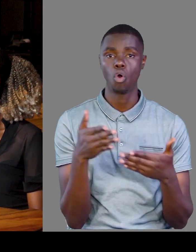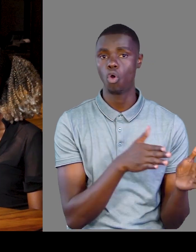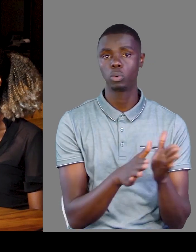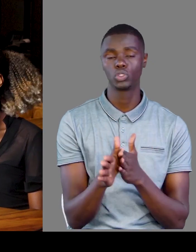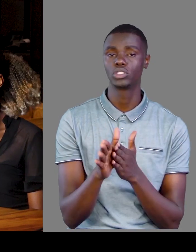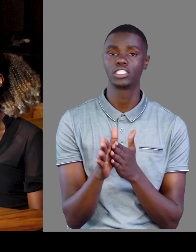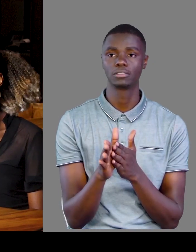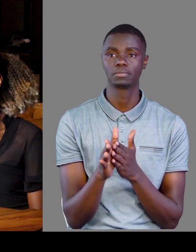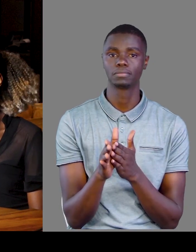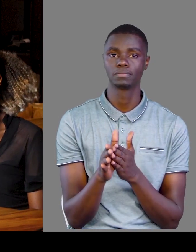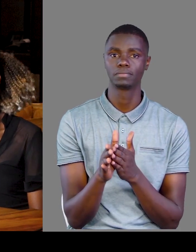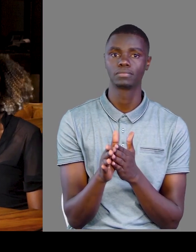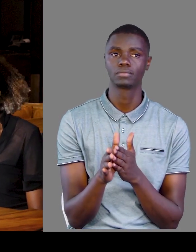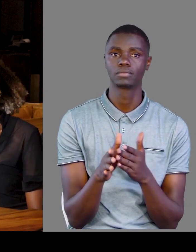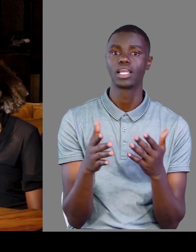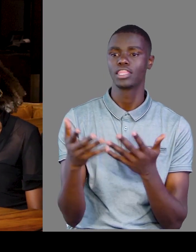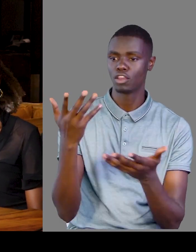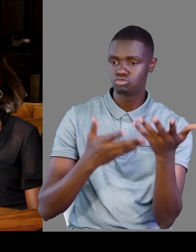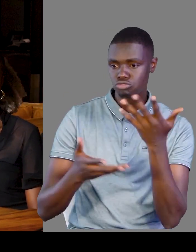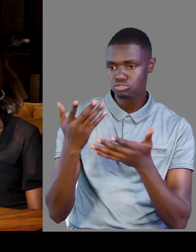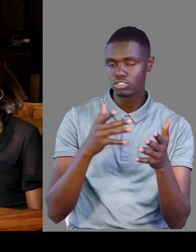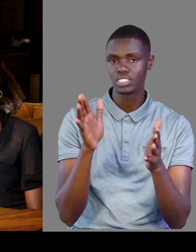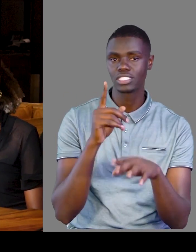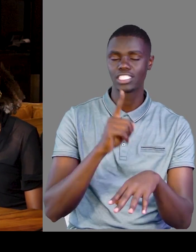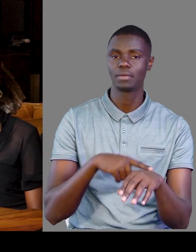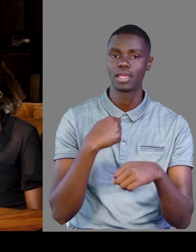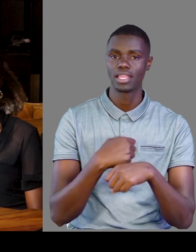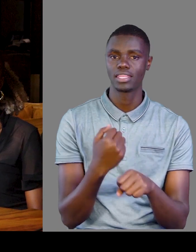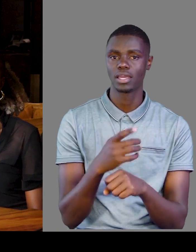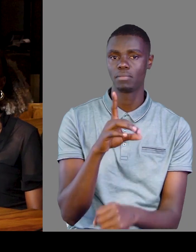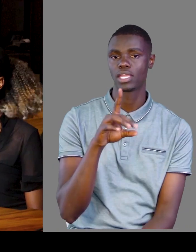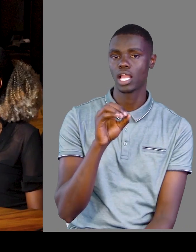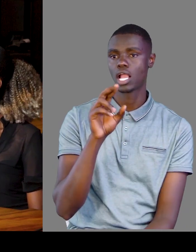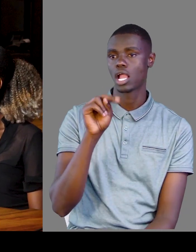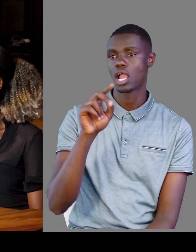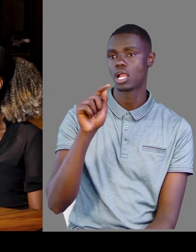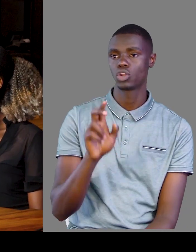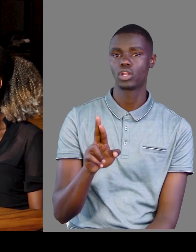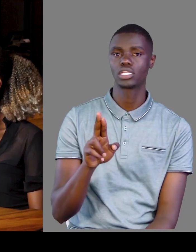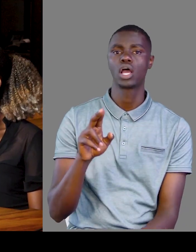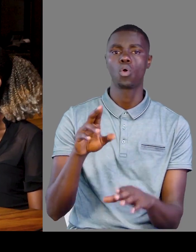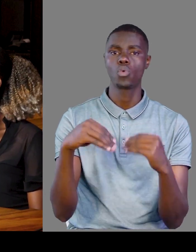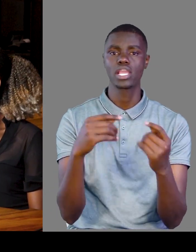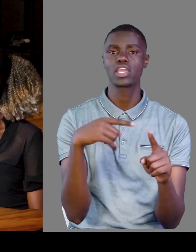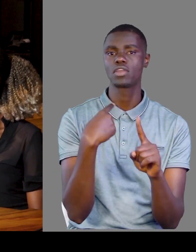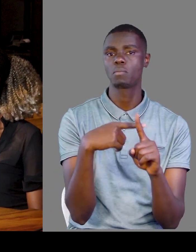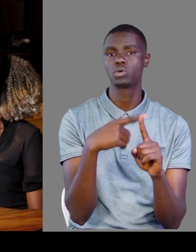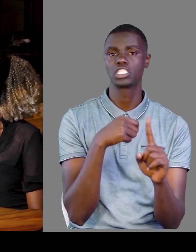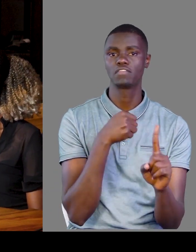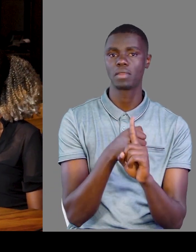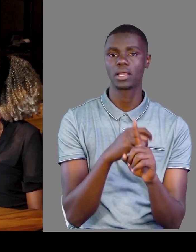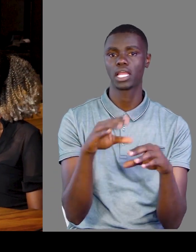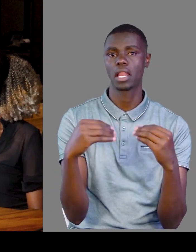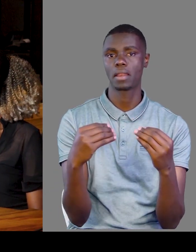mother gathering and talk while they are making donuts. So we are giving some positive impact